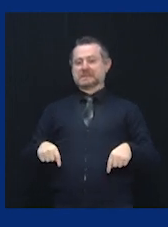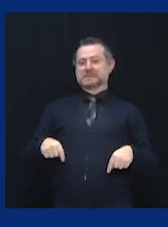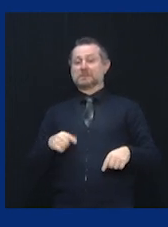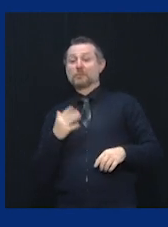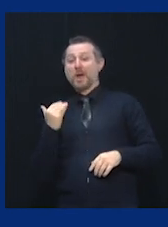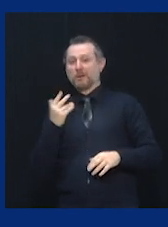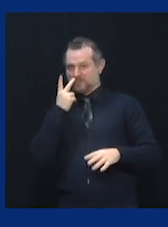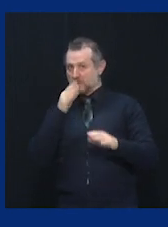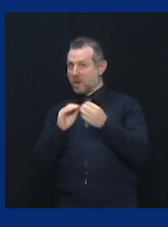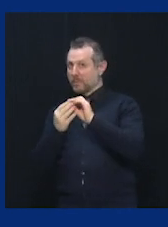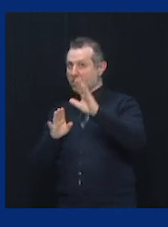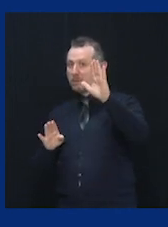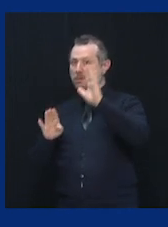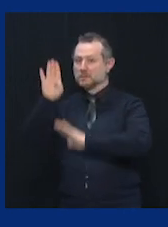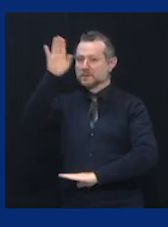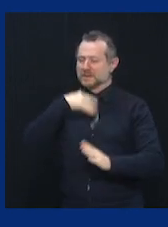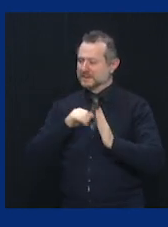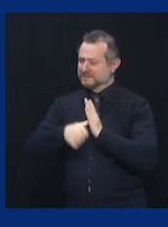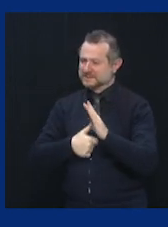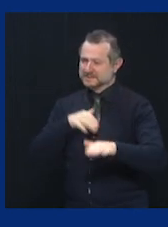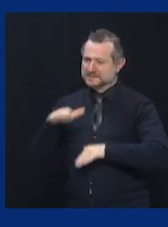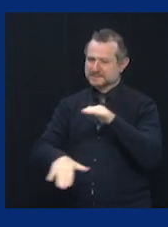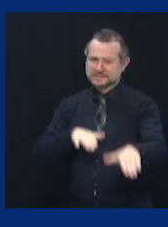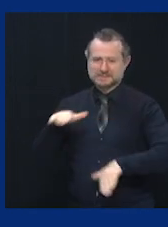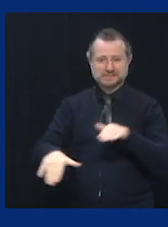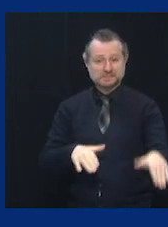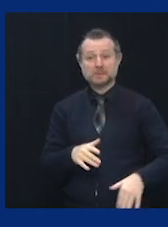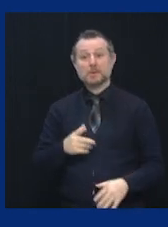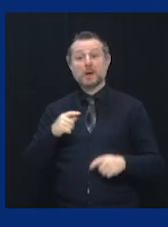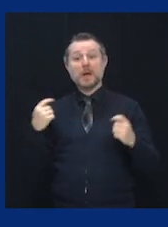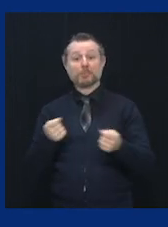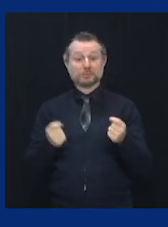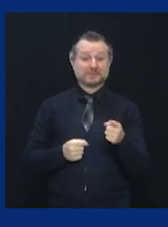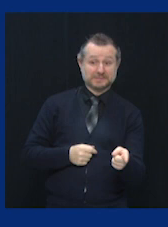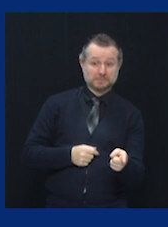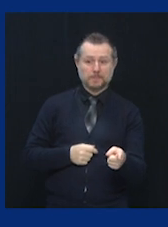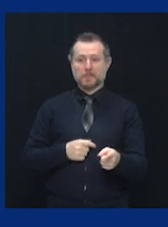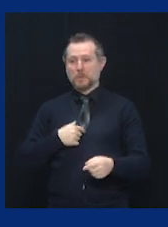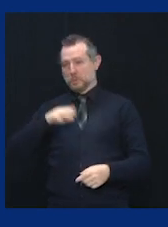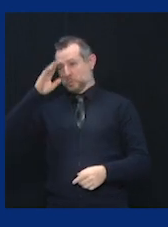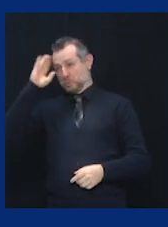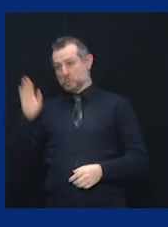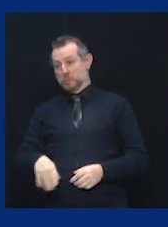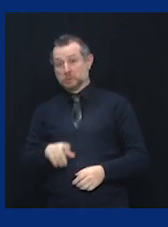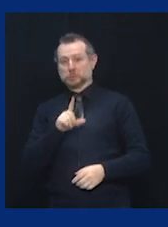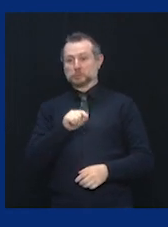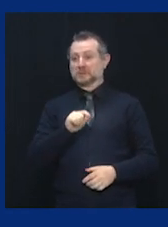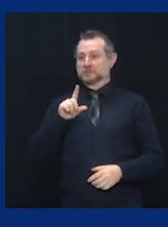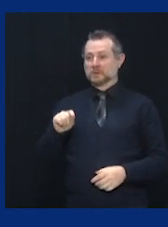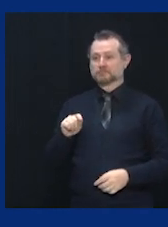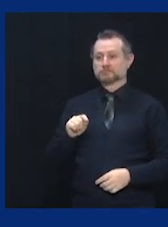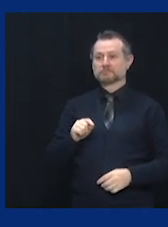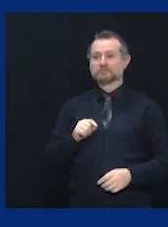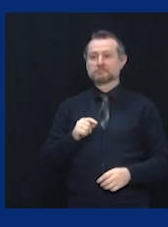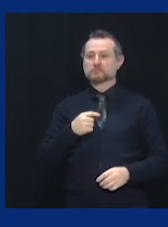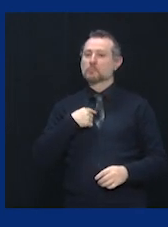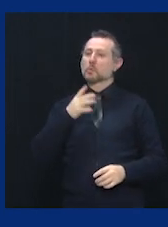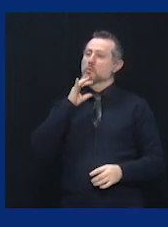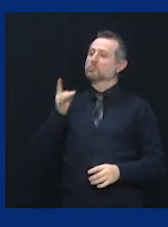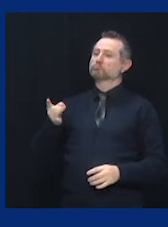wear a mask, celebrate. Lord knows it was a terrible year, but celebrate smartly. And we saw that holiday